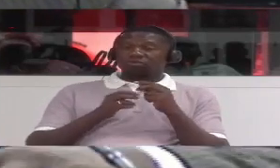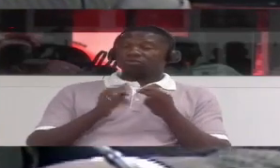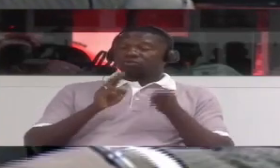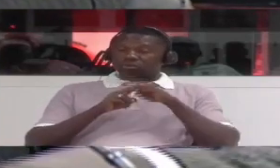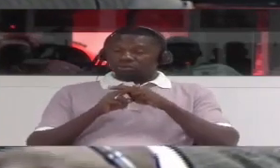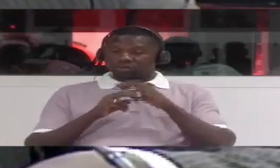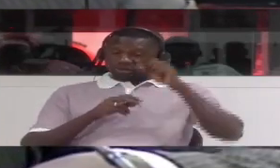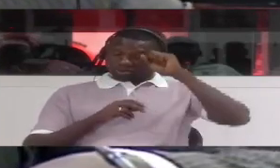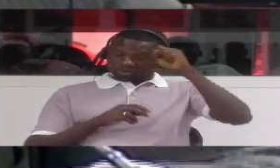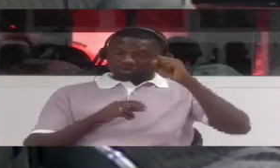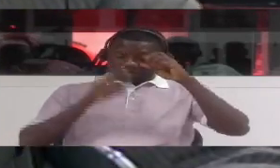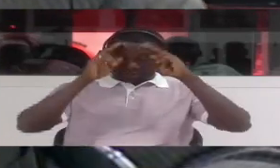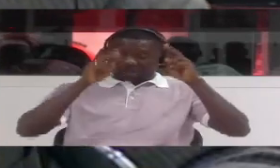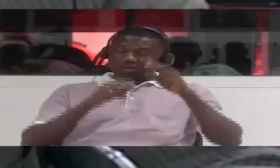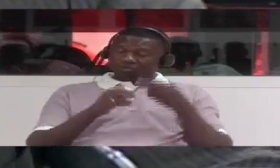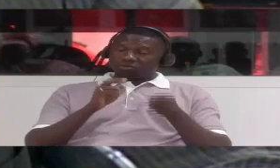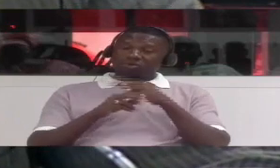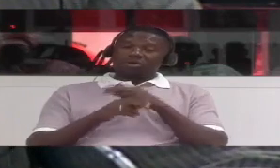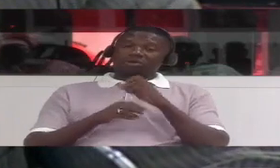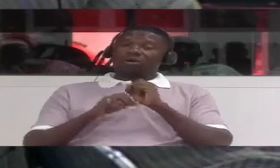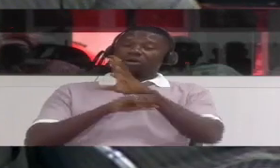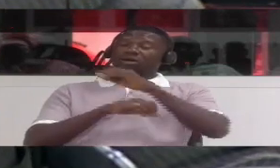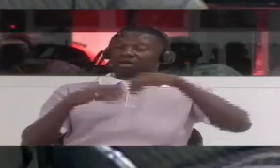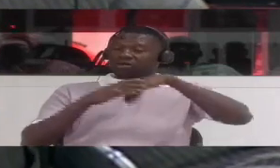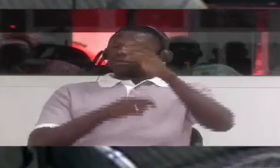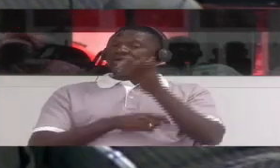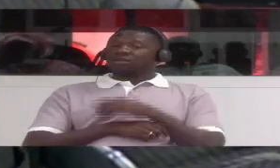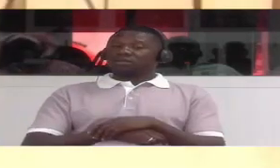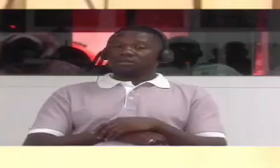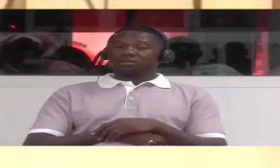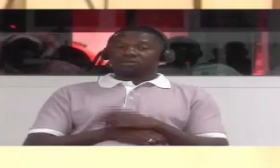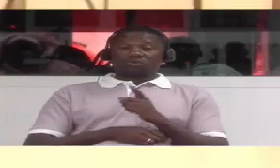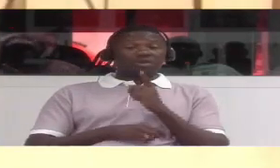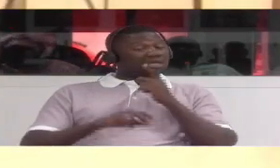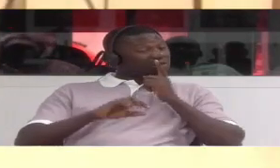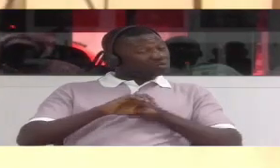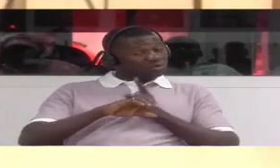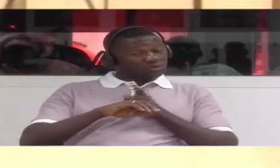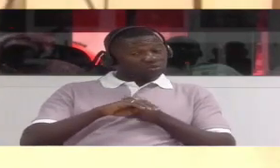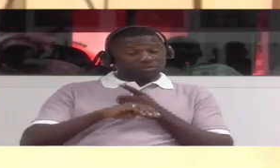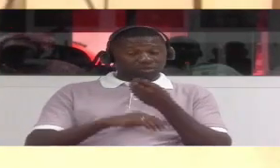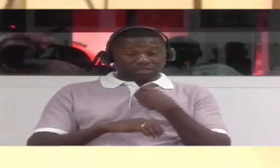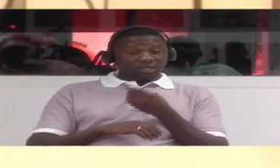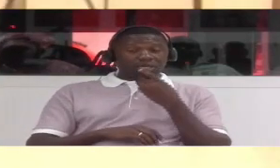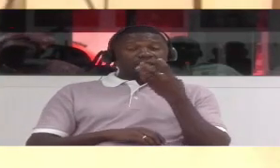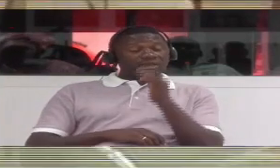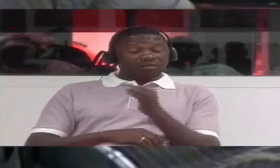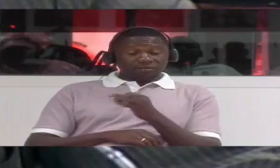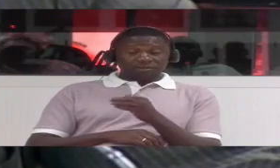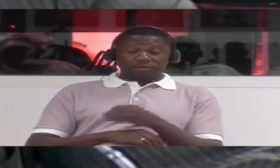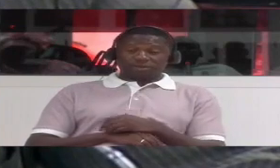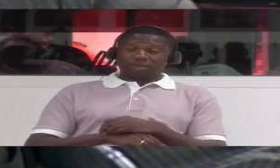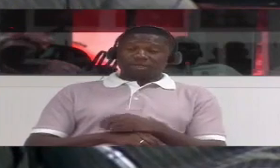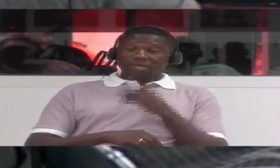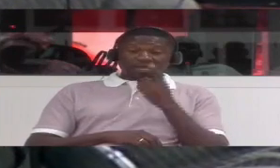to invite it back there, and that would not be good news. And so why would I report? He threatened you. Pardon? Essentially,